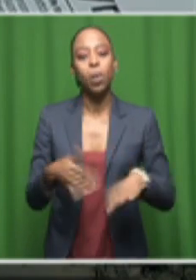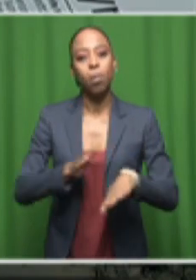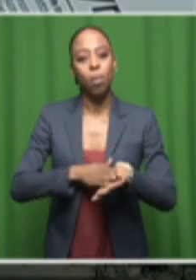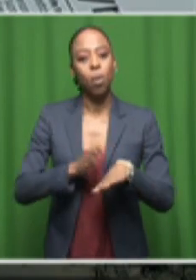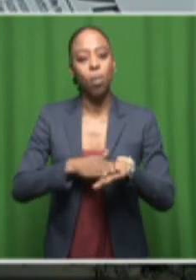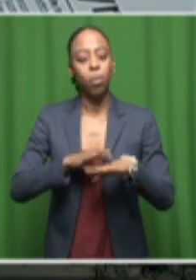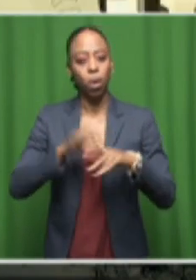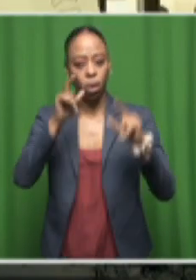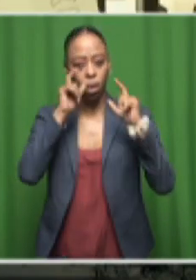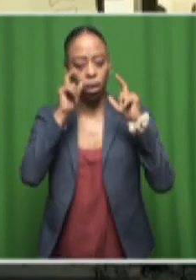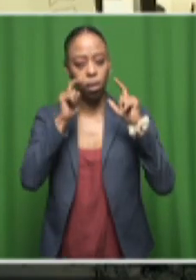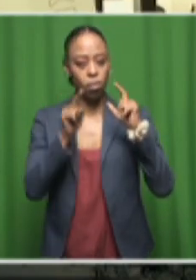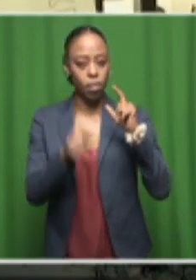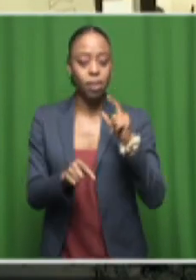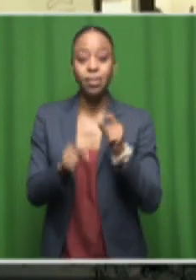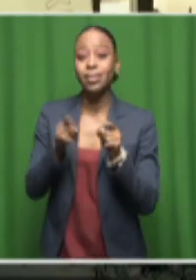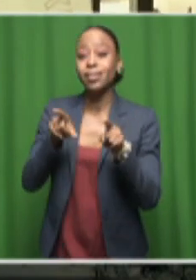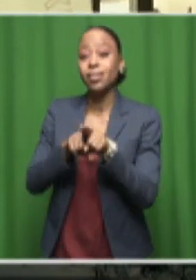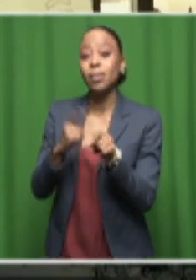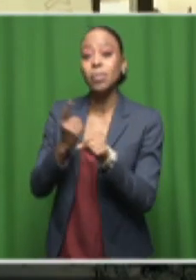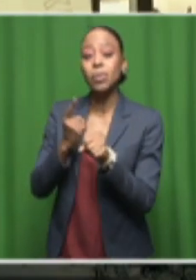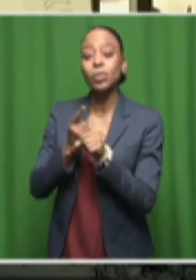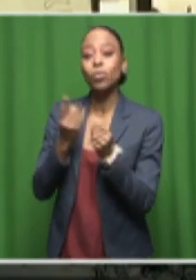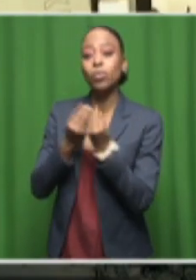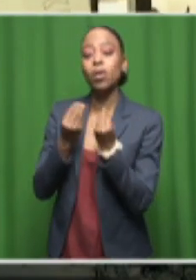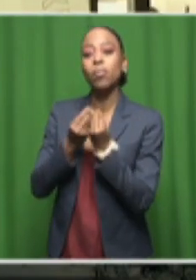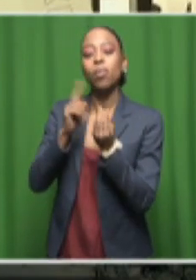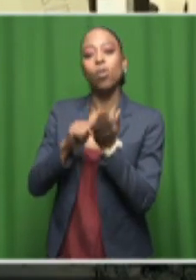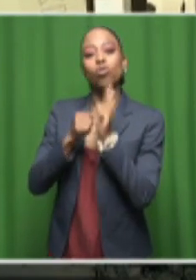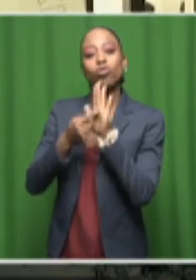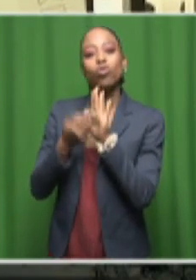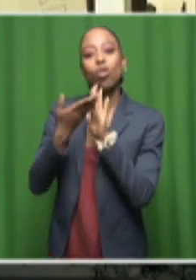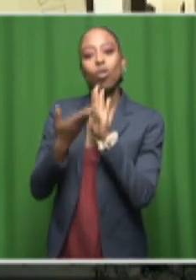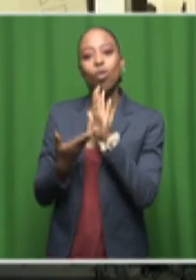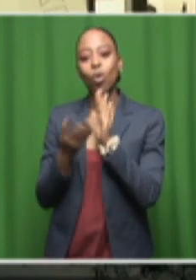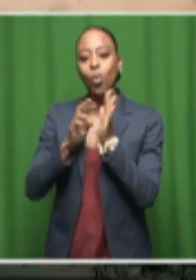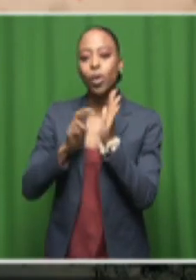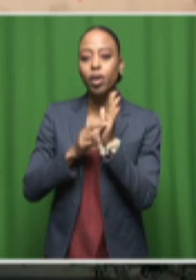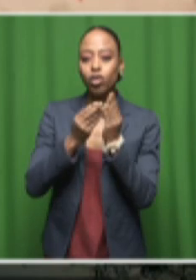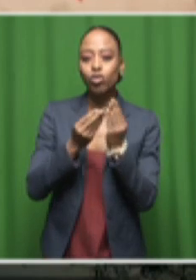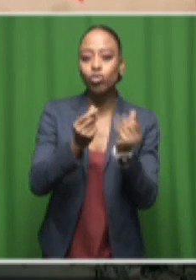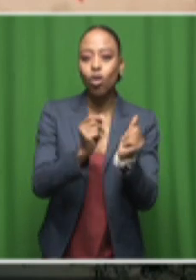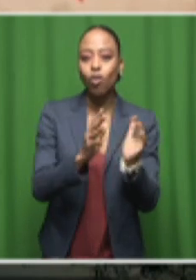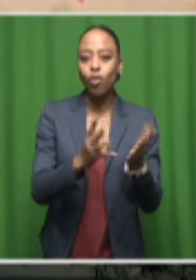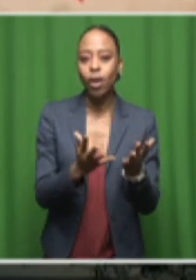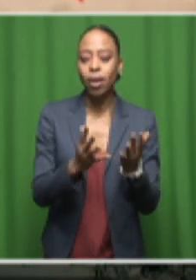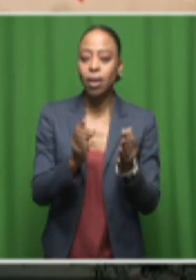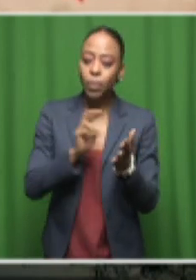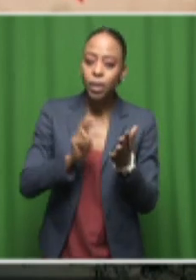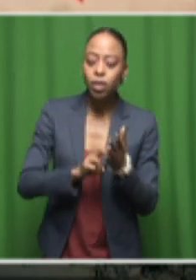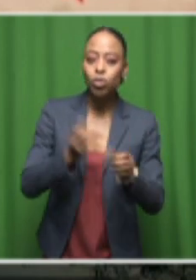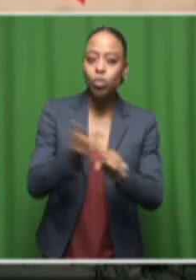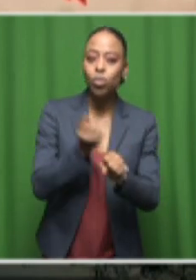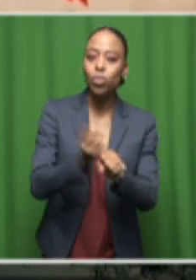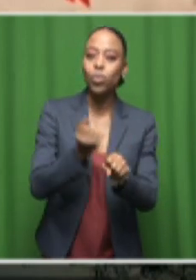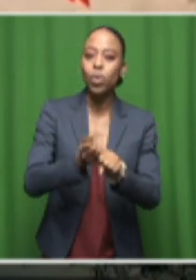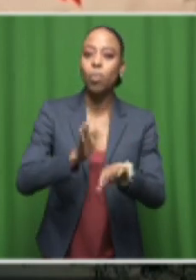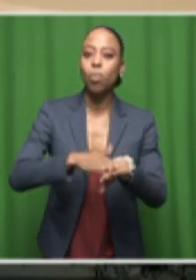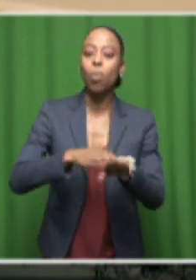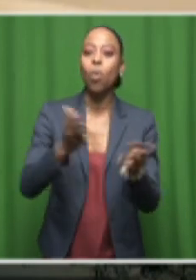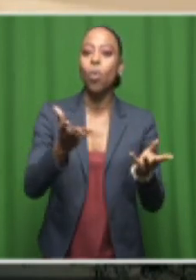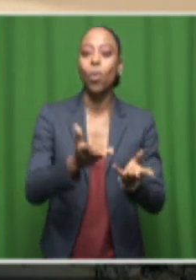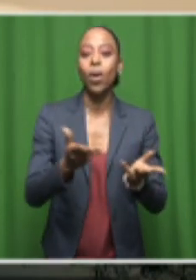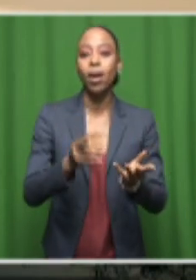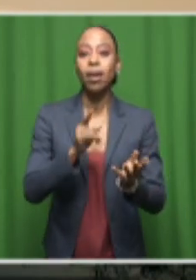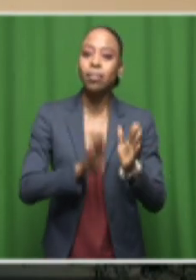noting, and it's also something that really points us in terms of what needs to be done, where do we need to strengthen, what do we need to do better,